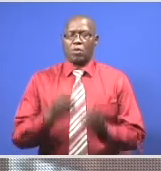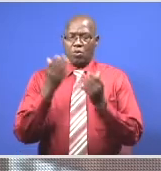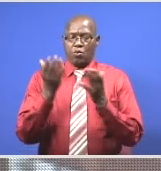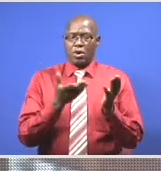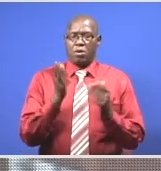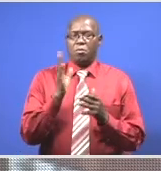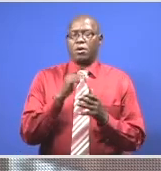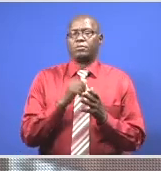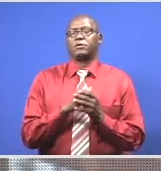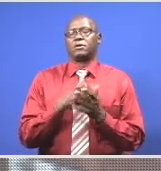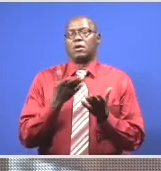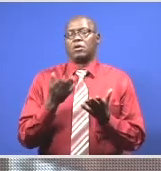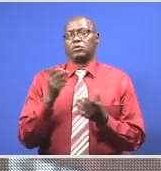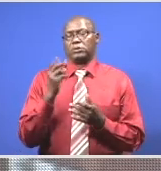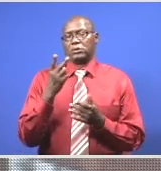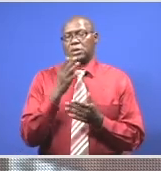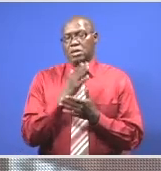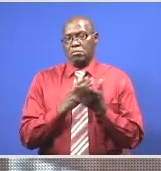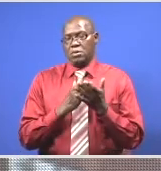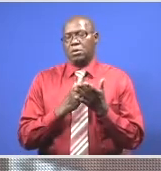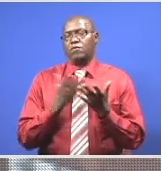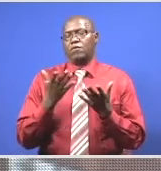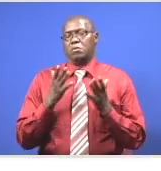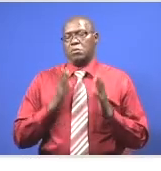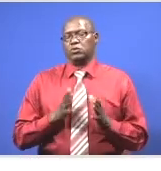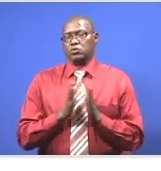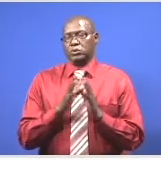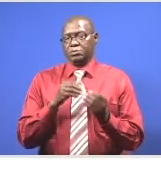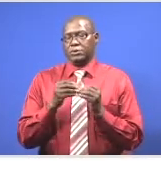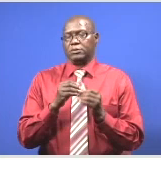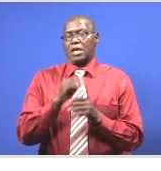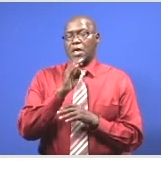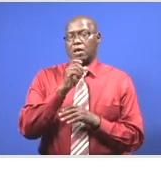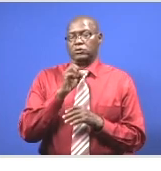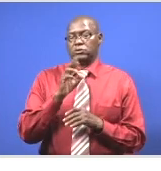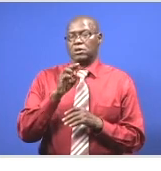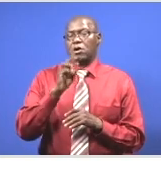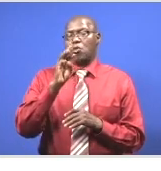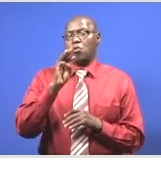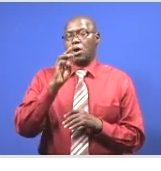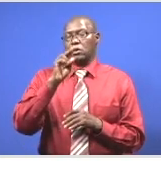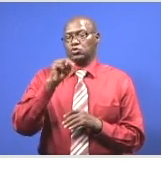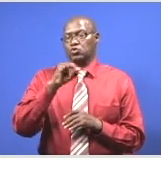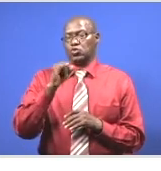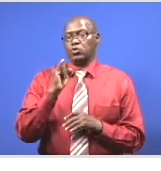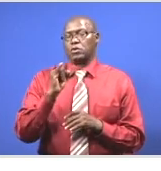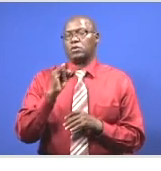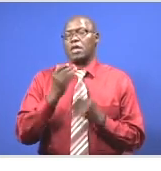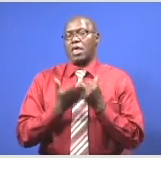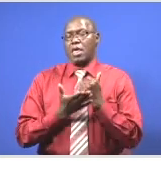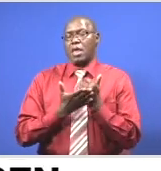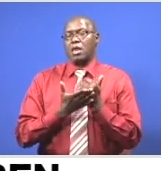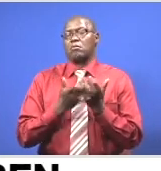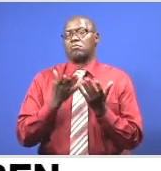Now, in this second part of Differently Abled, Esther Wanjohi shares how she has been helping her children to cope with demands of